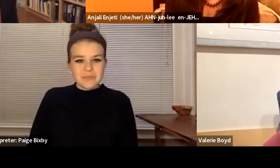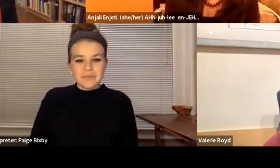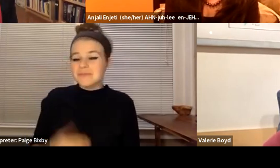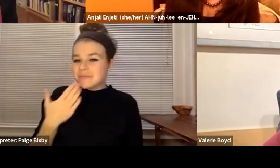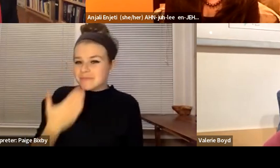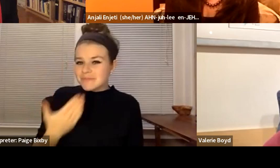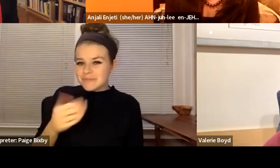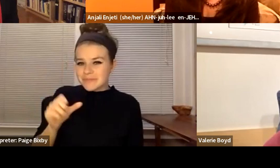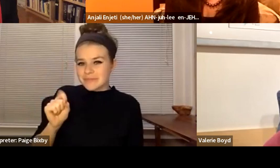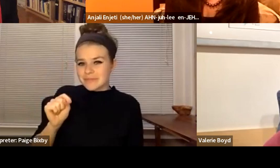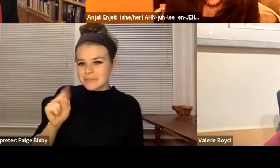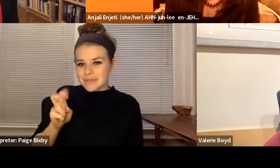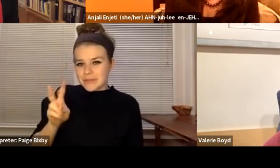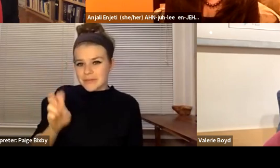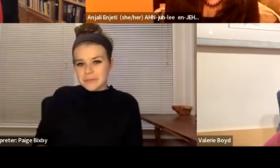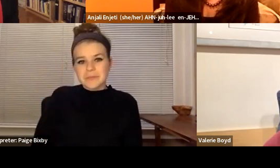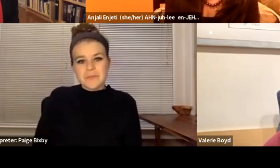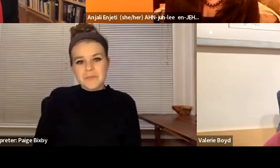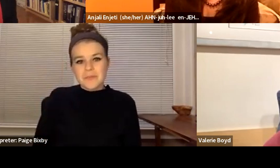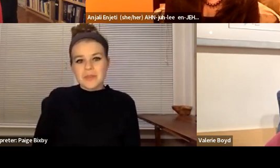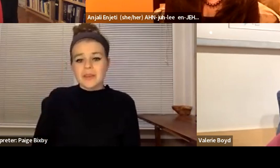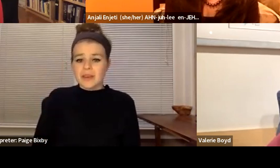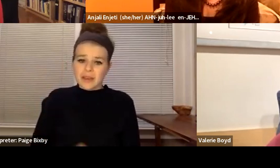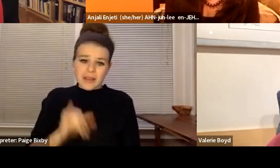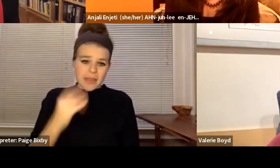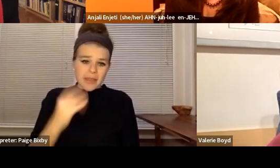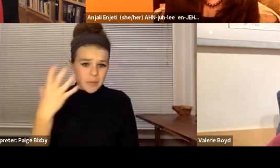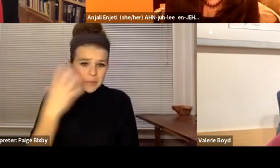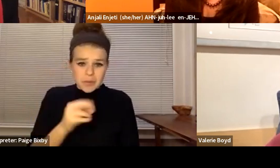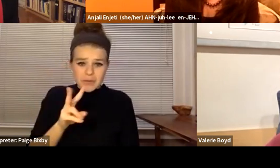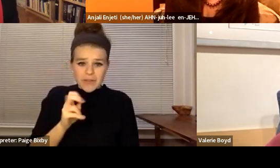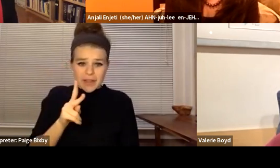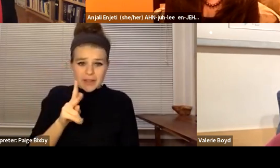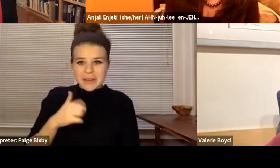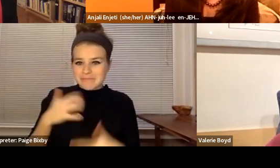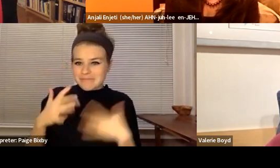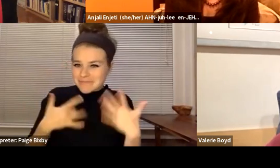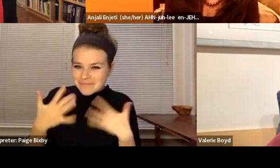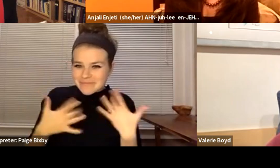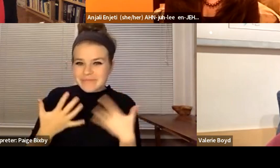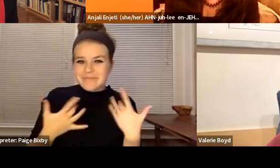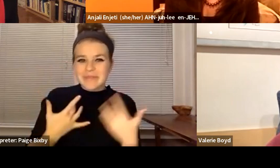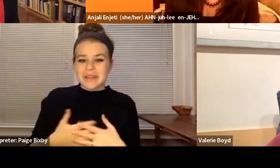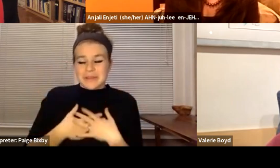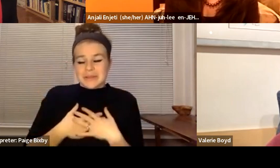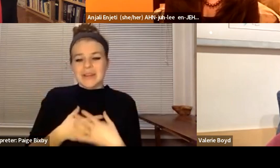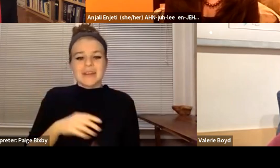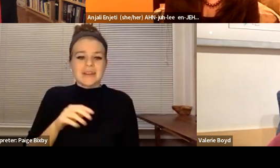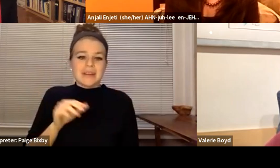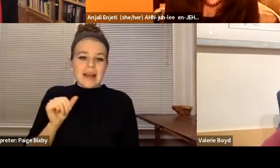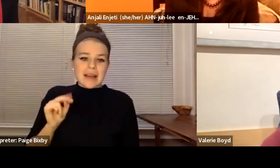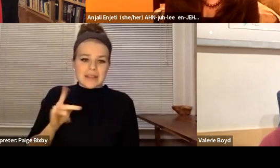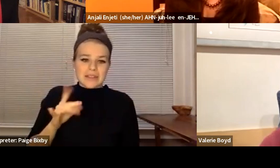Thank you, Steve. That was a beautiful reading, Valerie. I can't wait to, wow, yeah, Anjali and I.